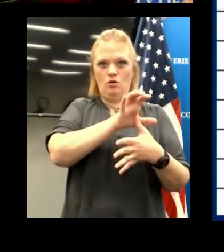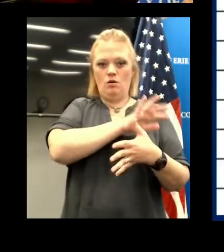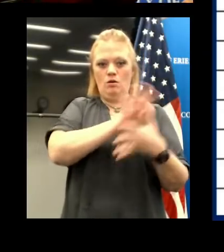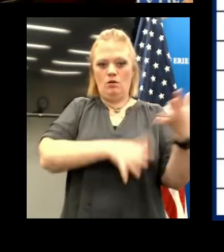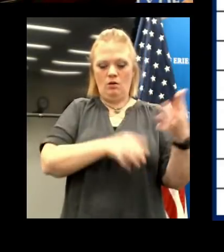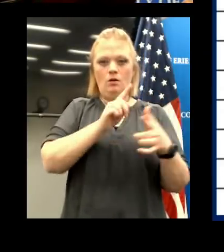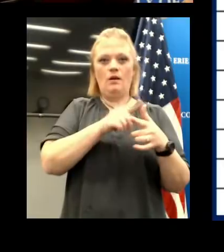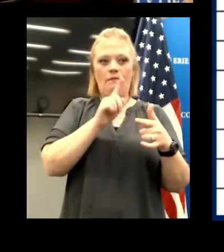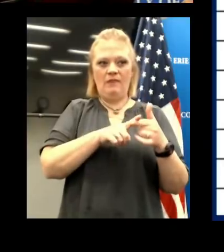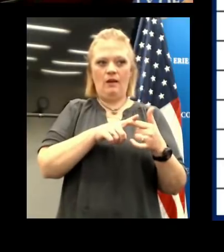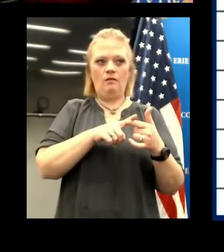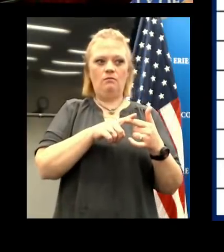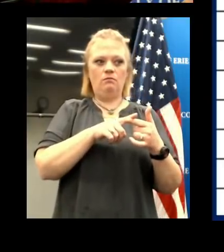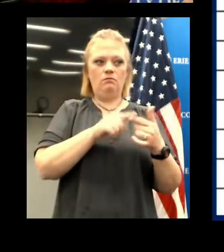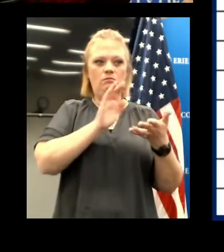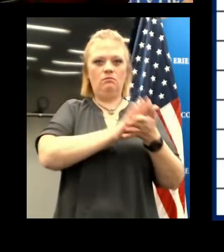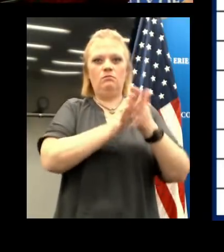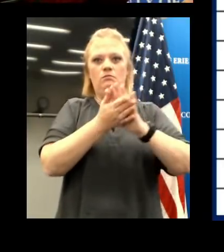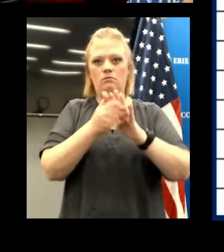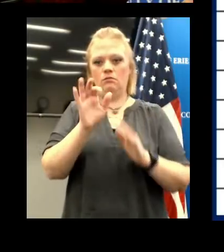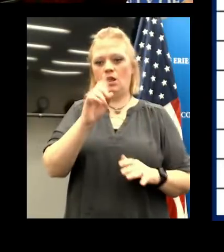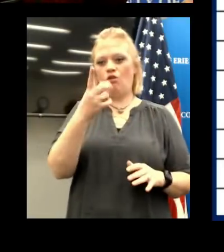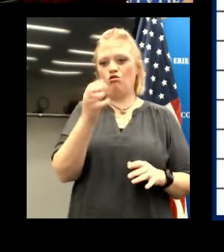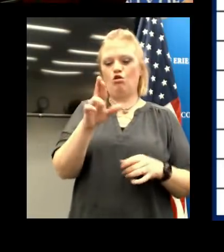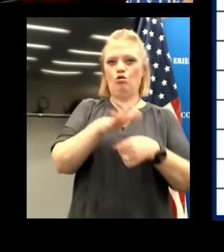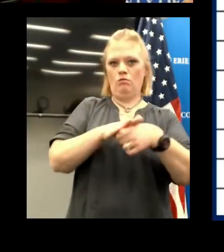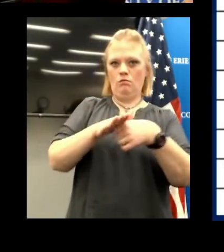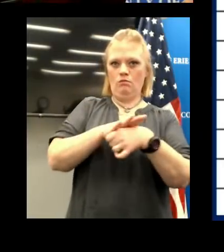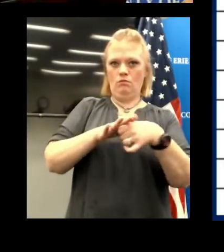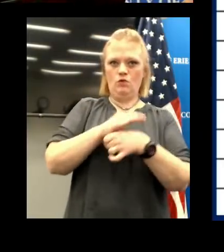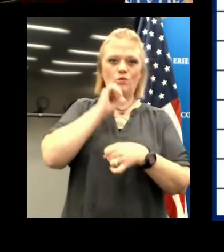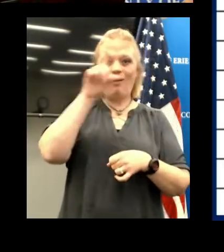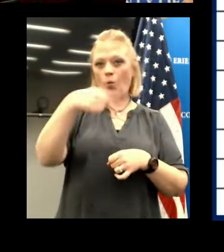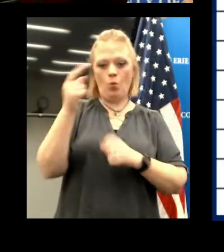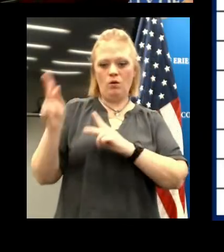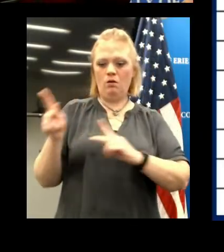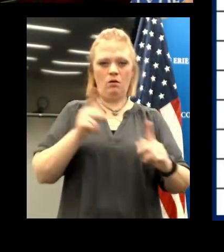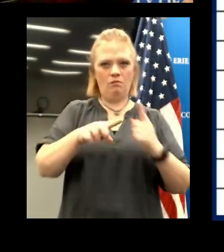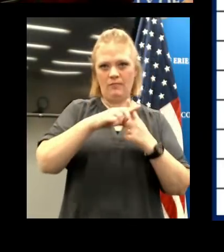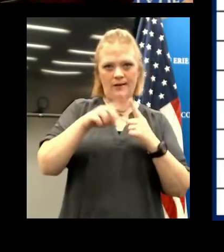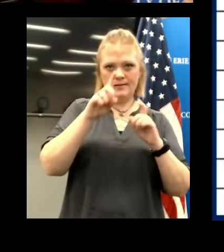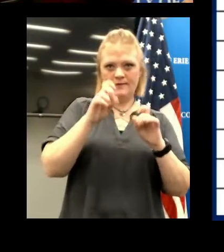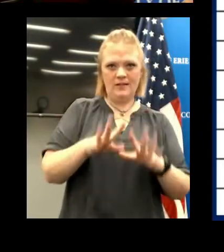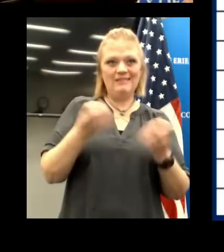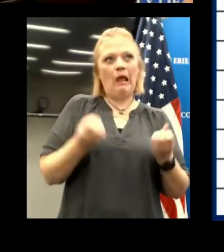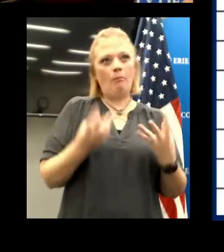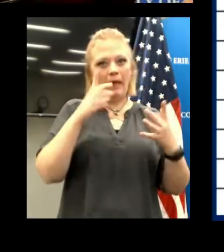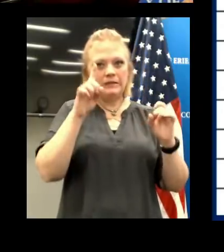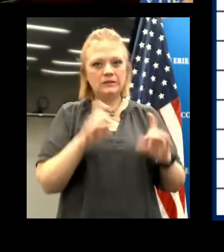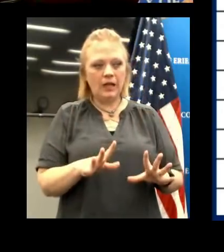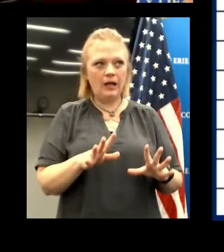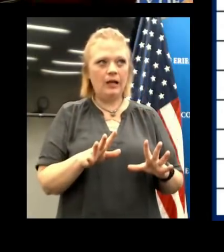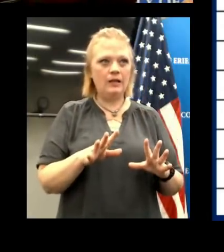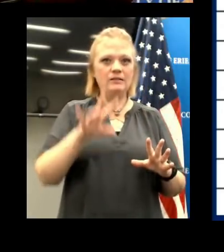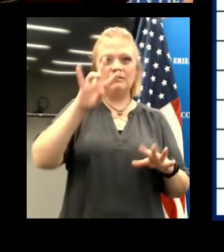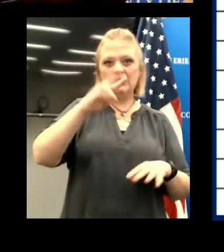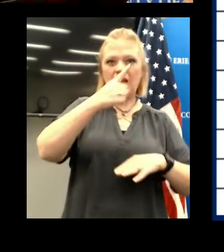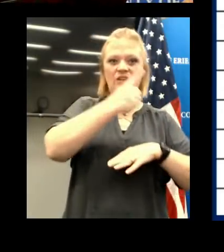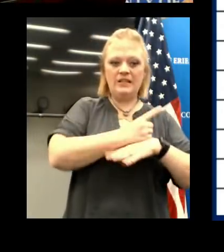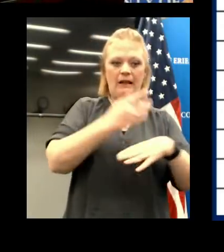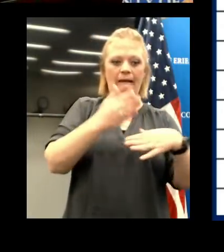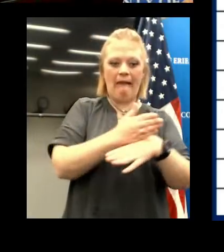it's not only the, the proportion of positive tests, it's the number of tests, it's the 7-day